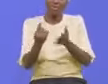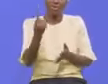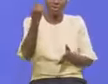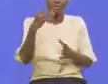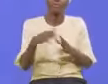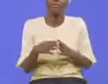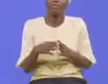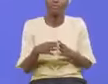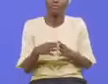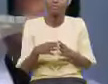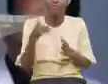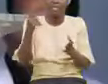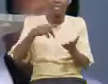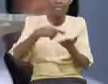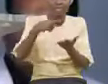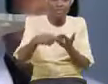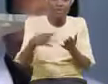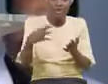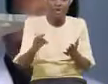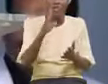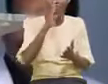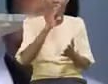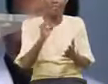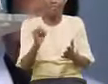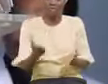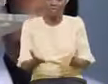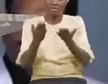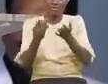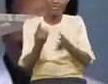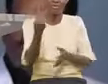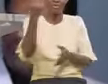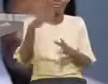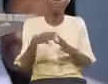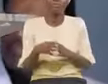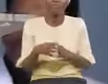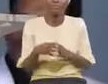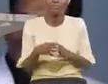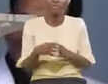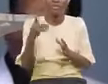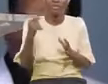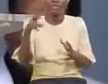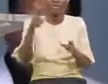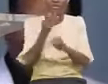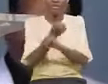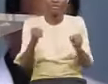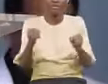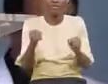can la jocho me yawe. Ebena, no do you reji? No, we can la joa.